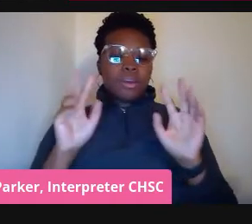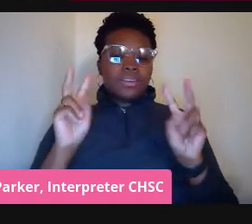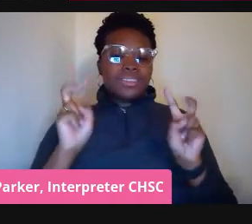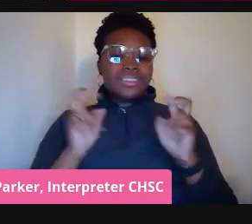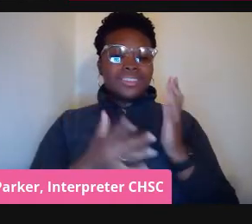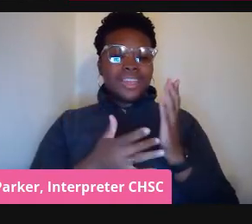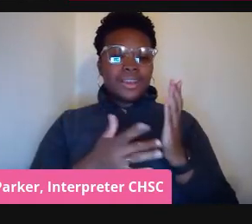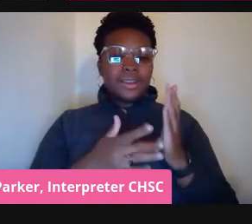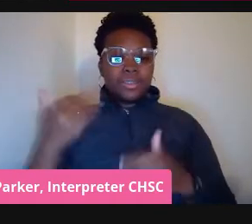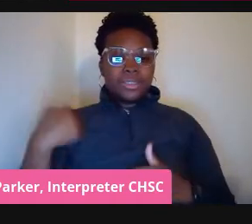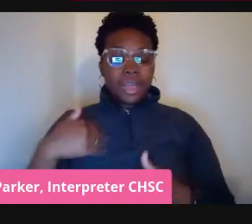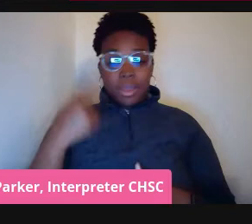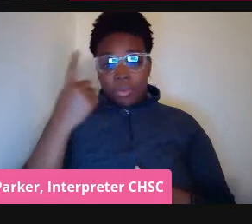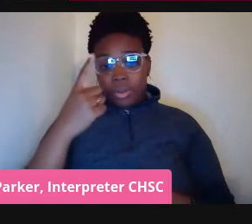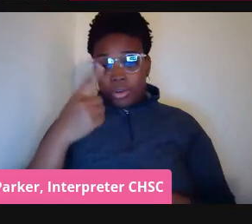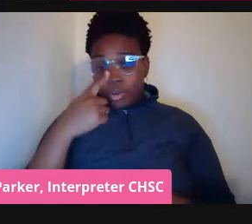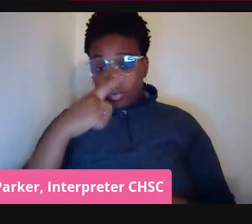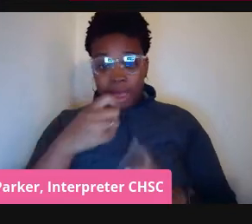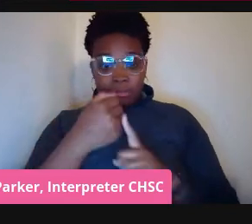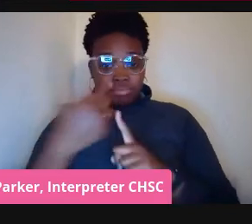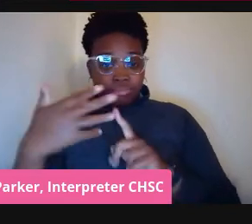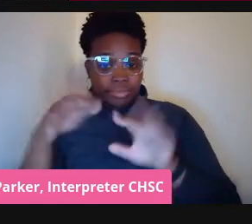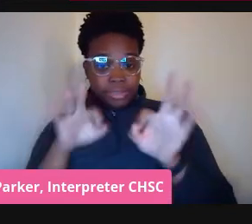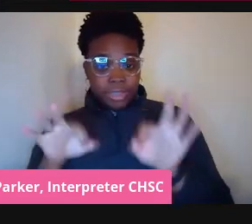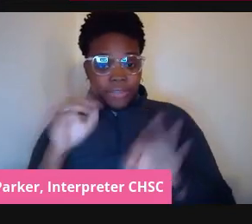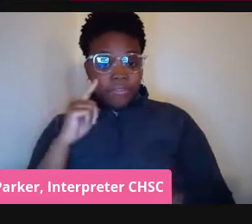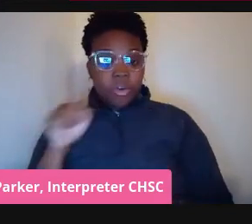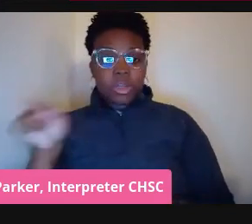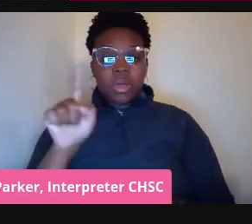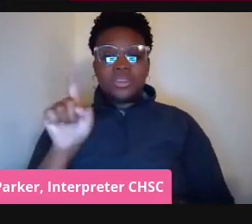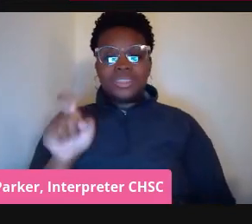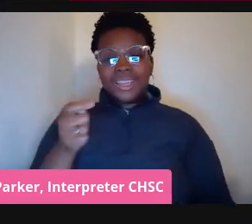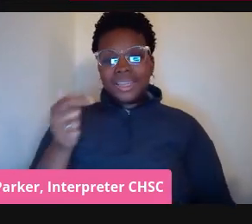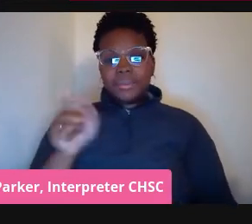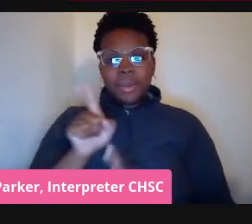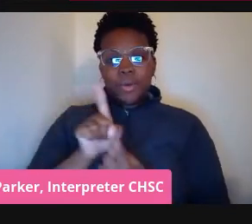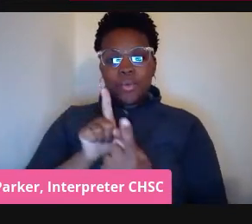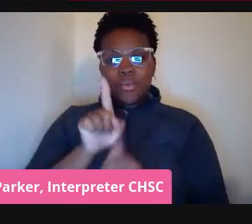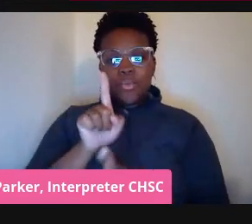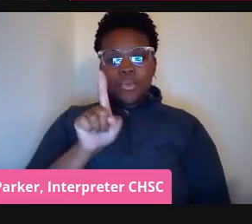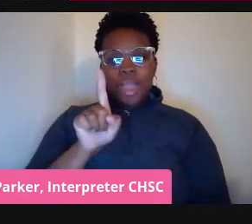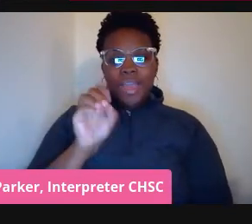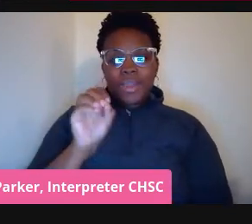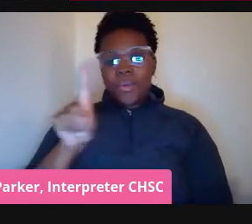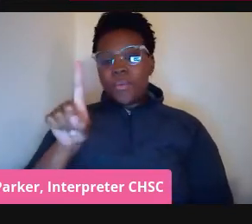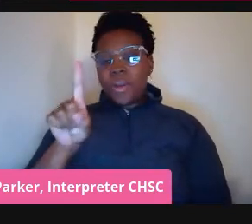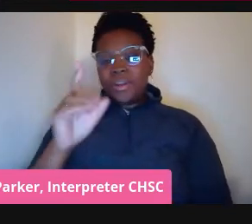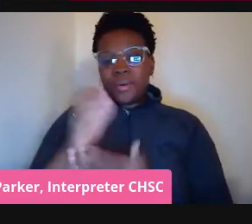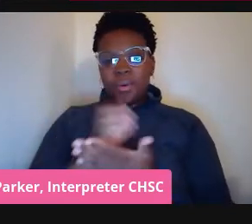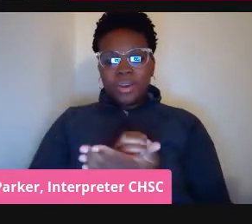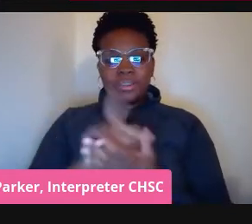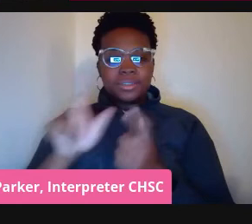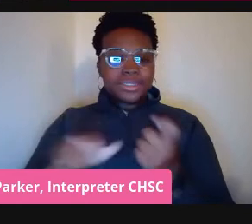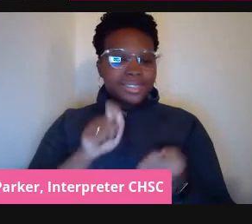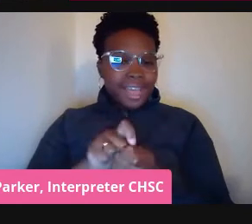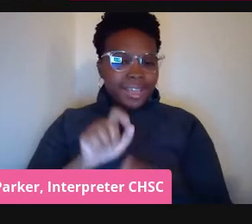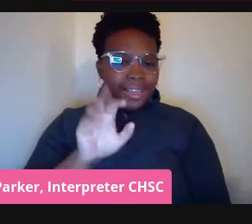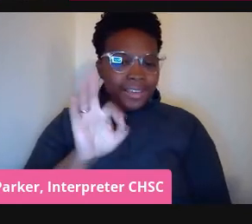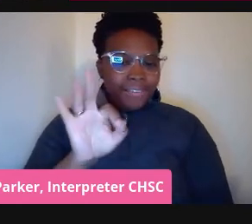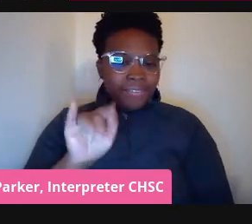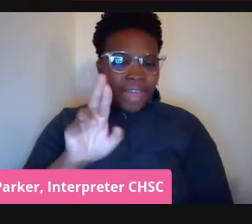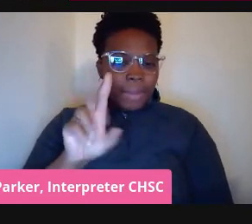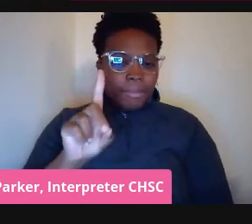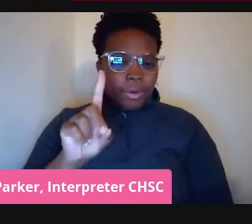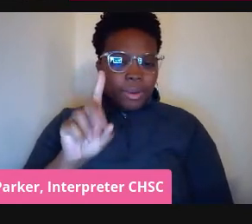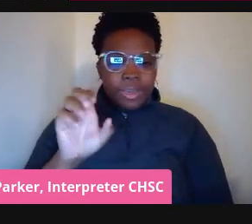and wondering if you could walk everyone through, for those that need a little 101 course, what exactly fibroids and